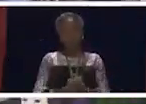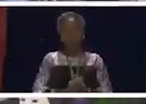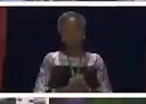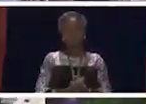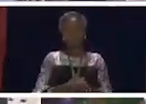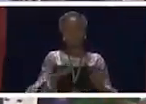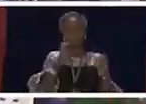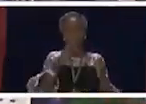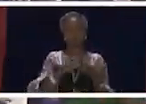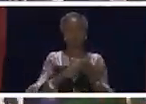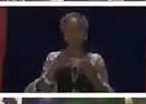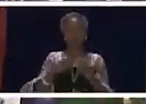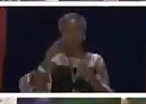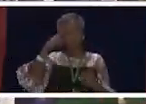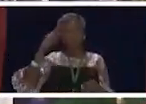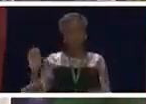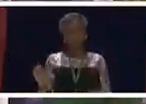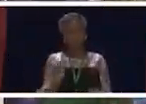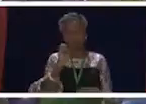Blessed be your name forever.